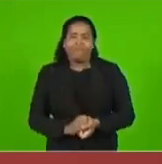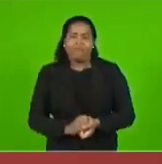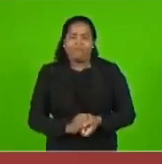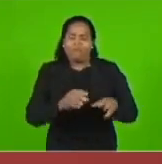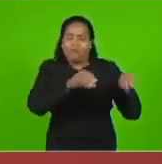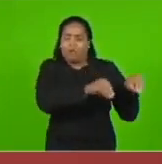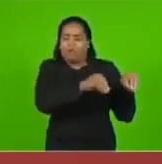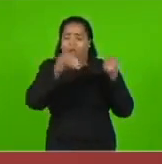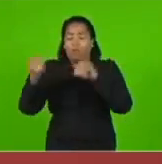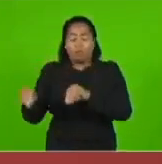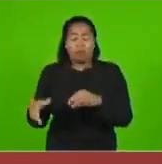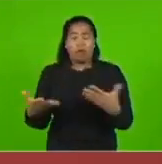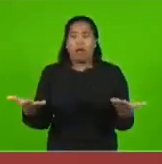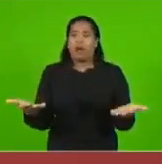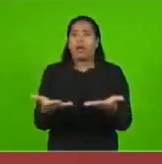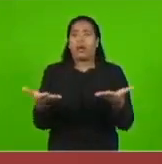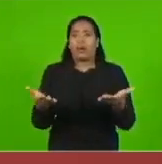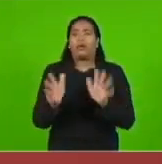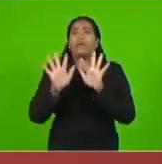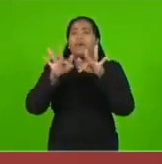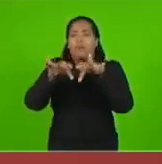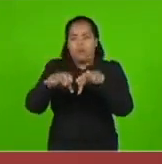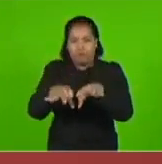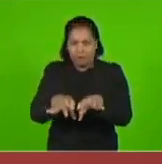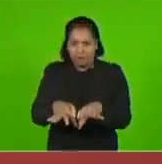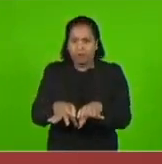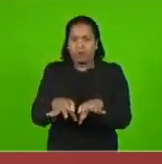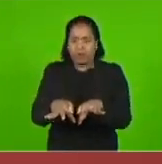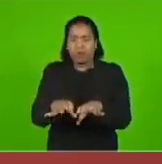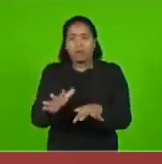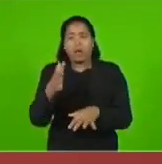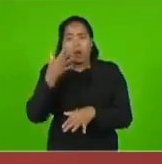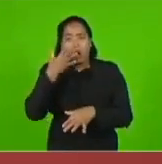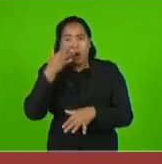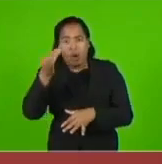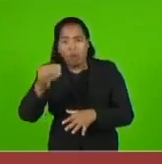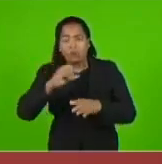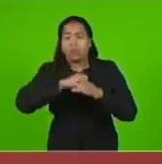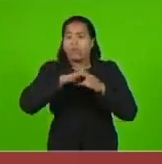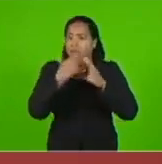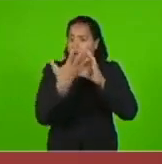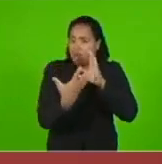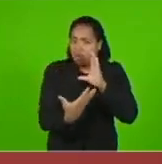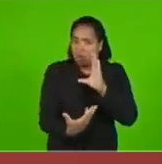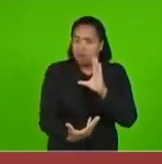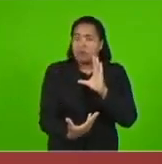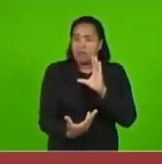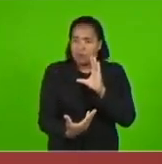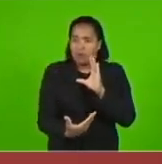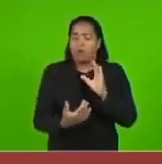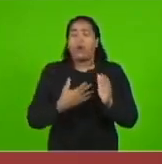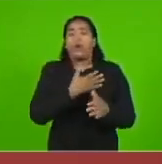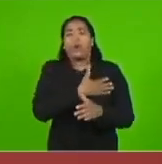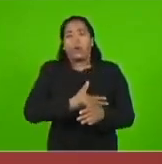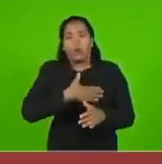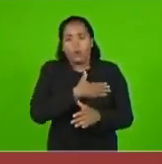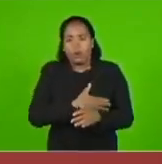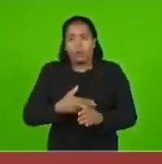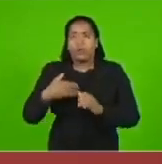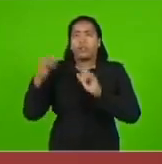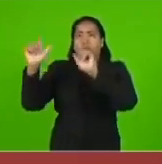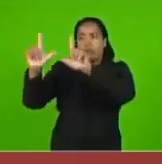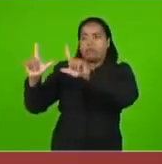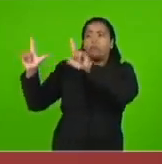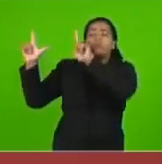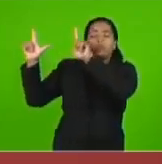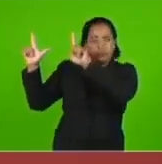migratory situation here. So now we're going to bring this master close, observing a few aspects that I'd like to